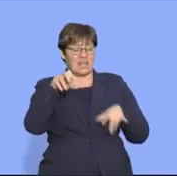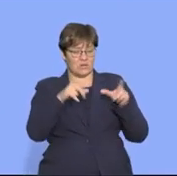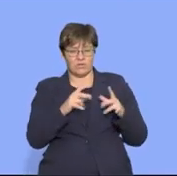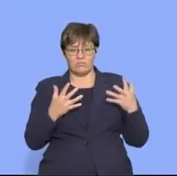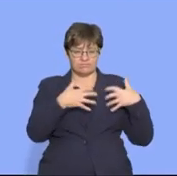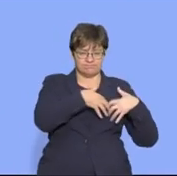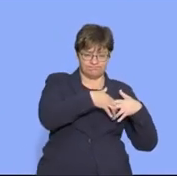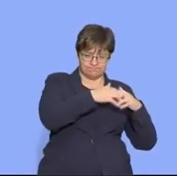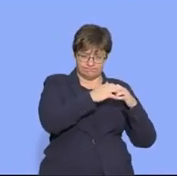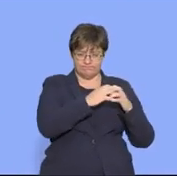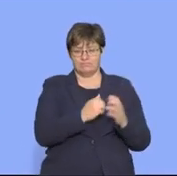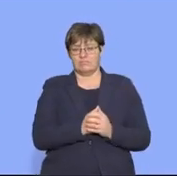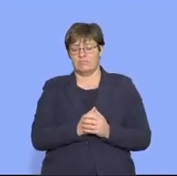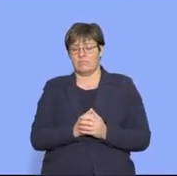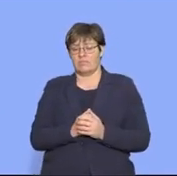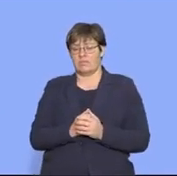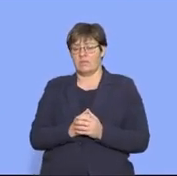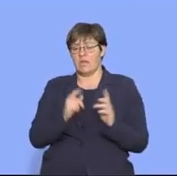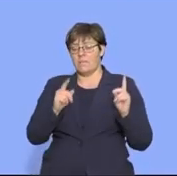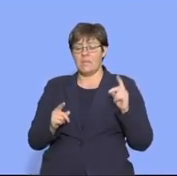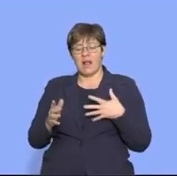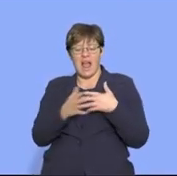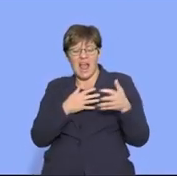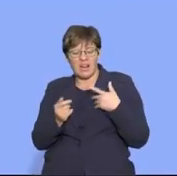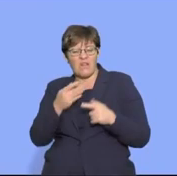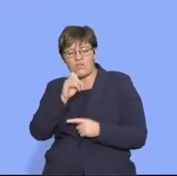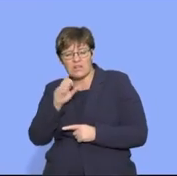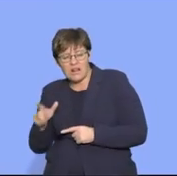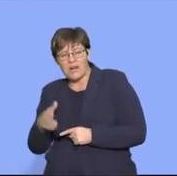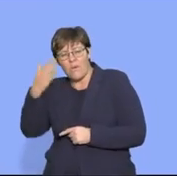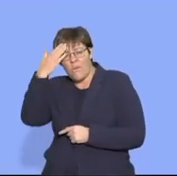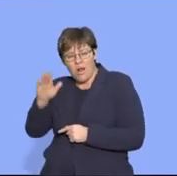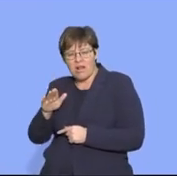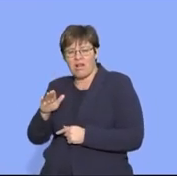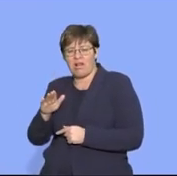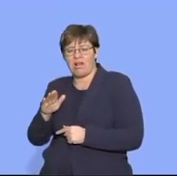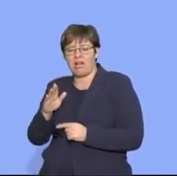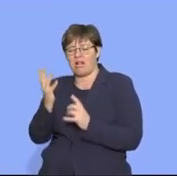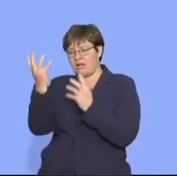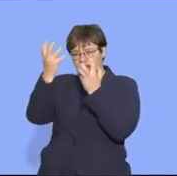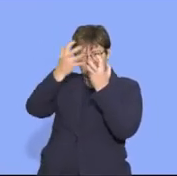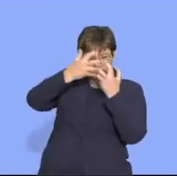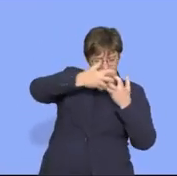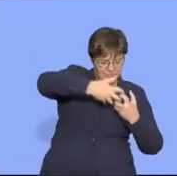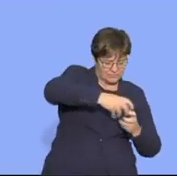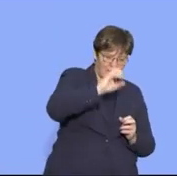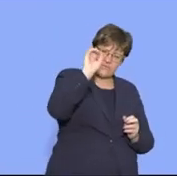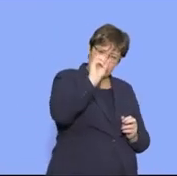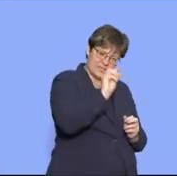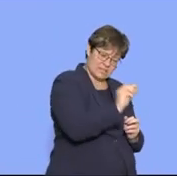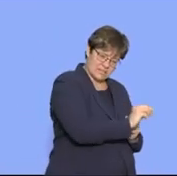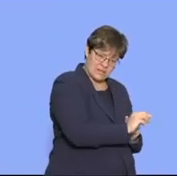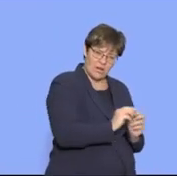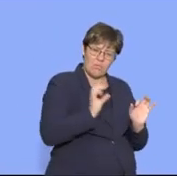dinosaur. Okay, and they put it together. And people who deal with fossils will know how the vertebrae